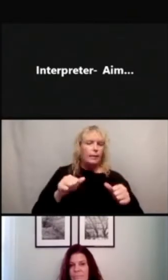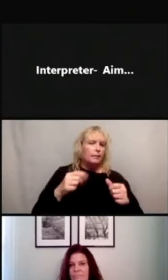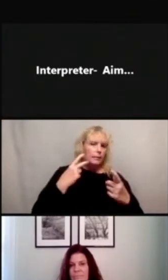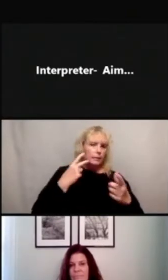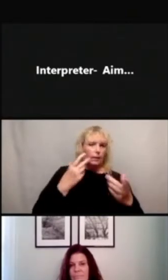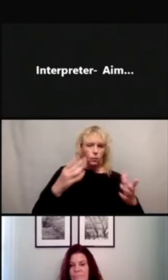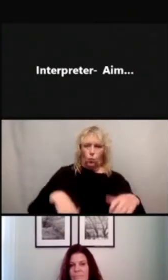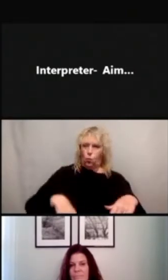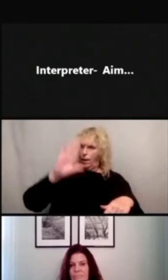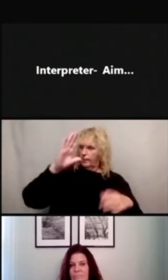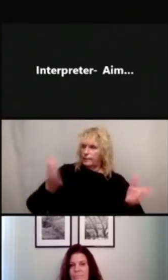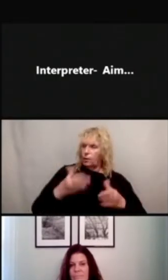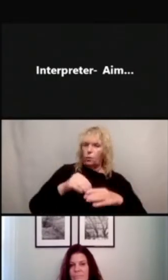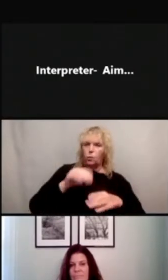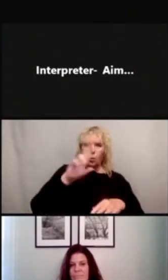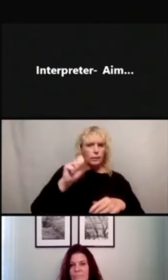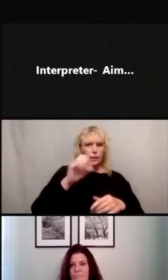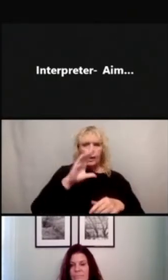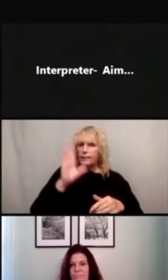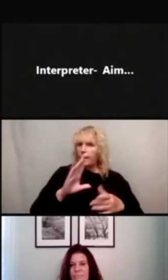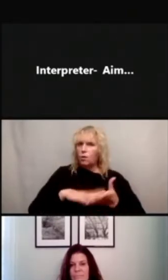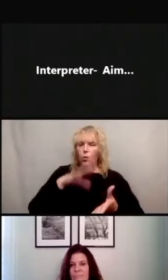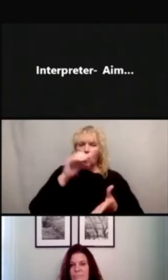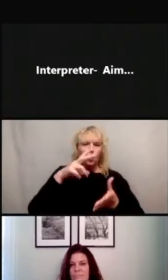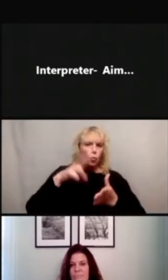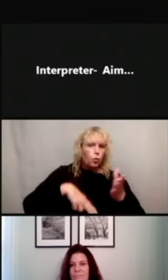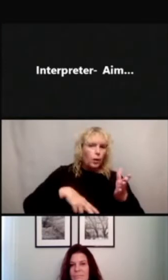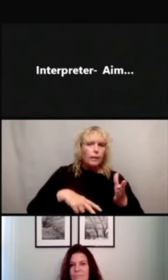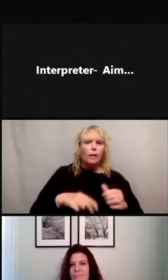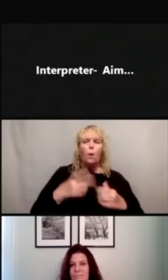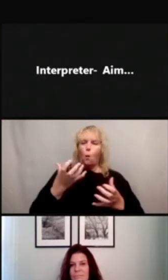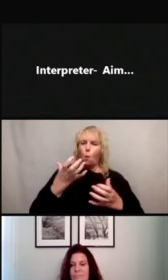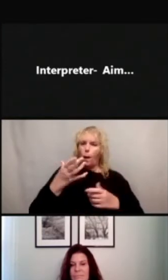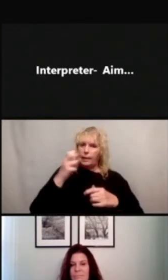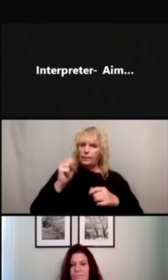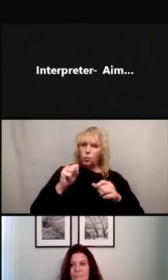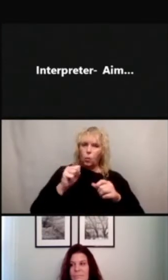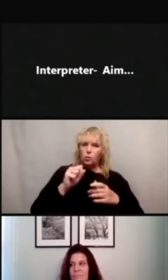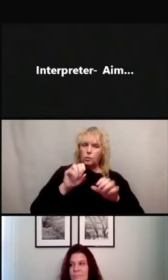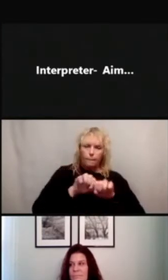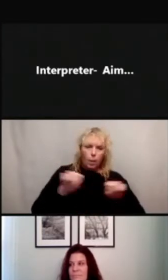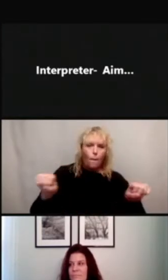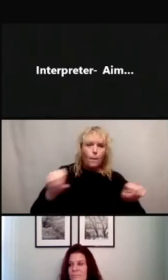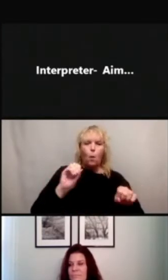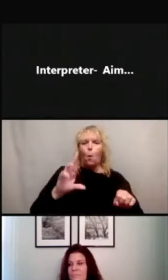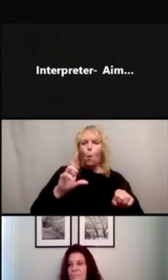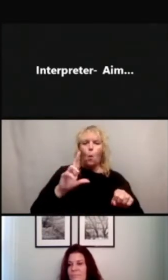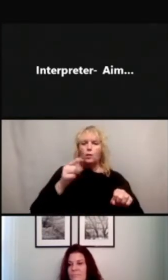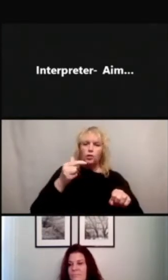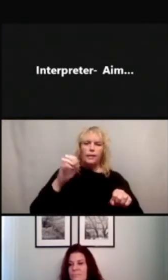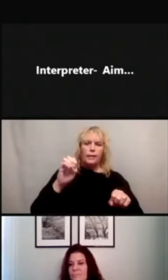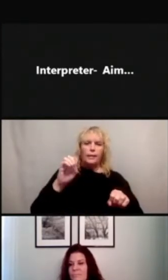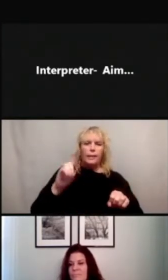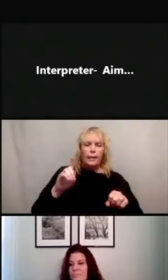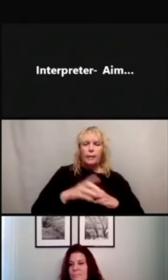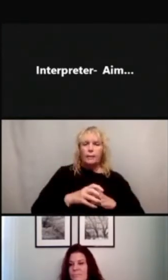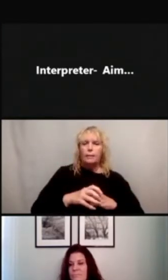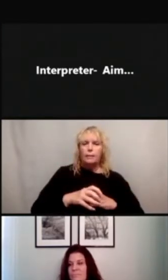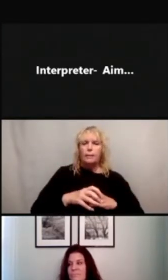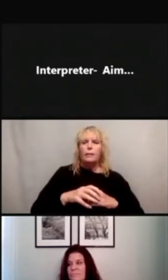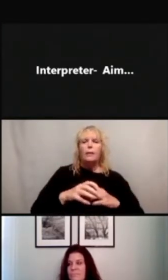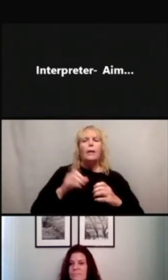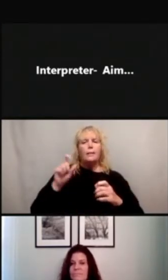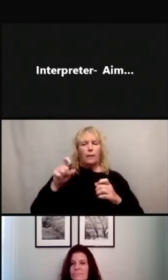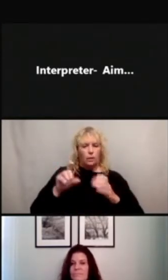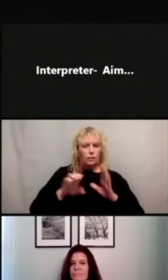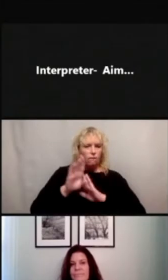read, people who want to get a high school diploma or GED. Many programs emphasize helping people develop workforce